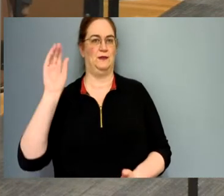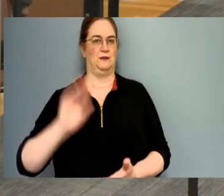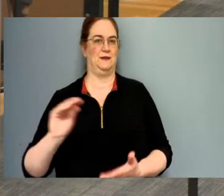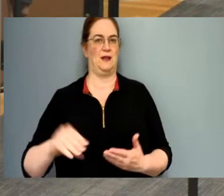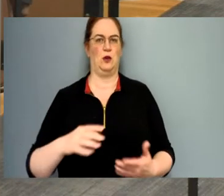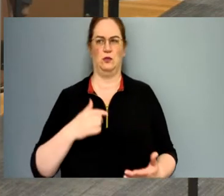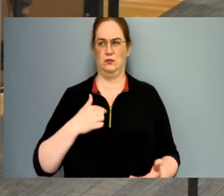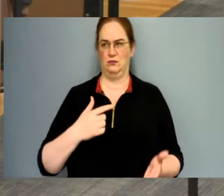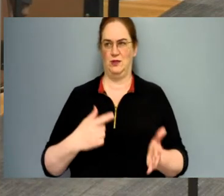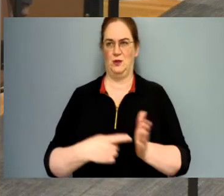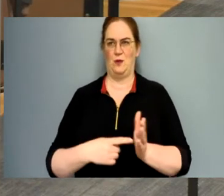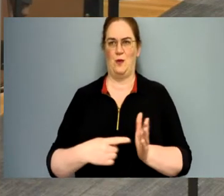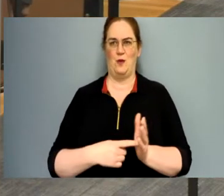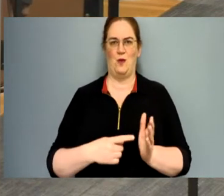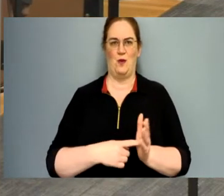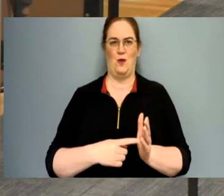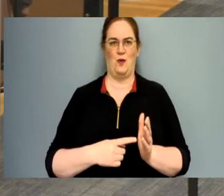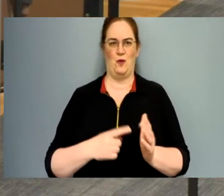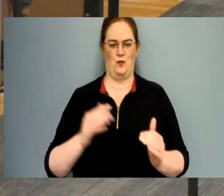up would be paying